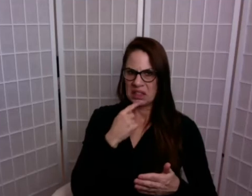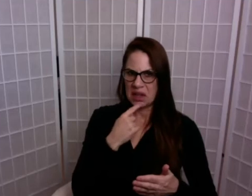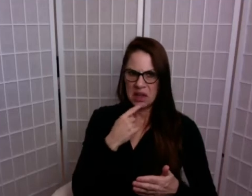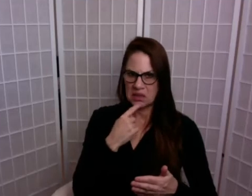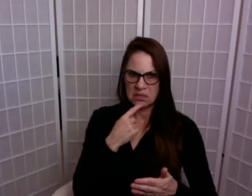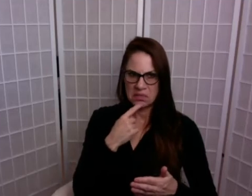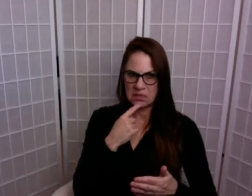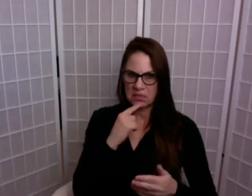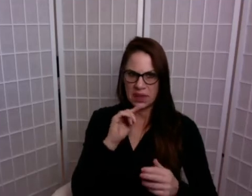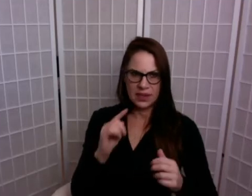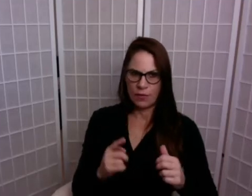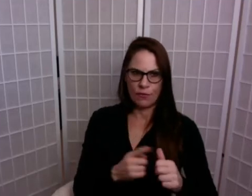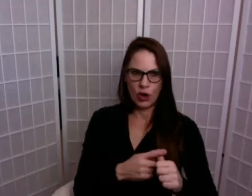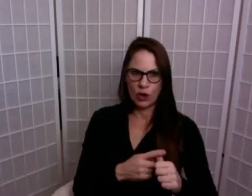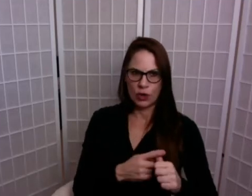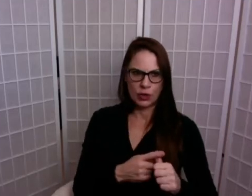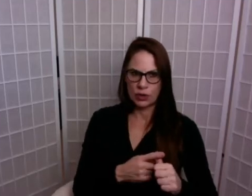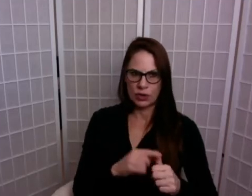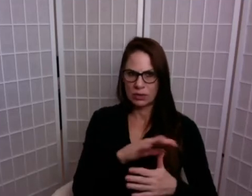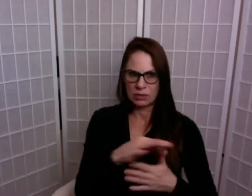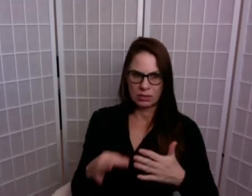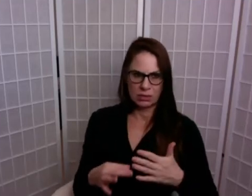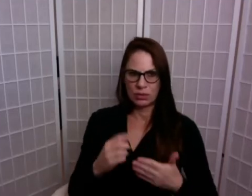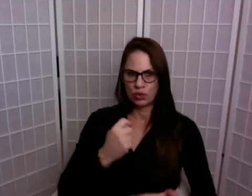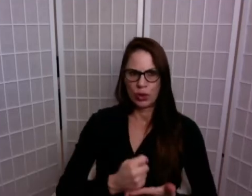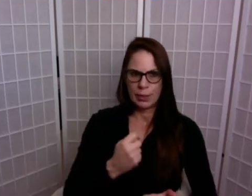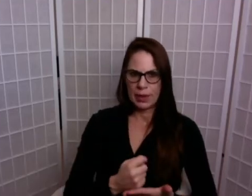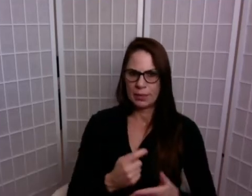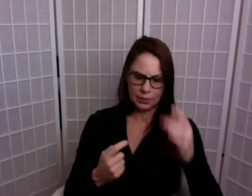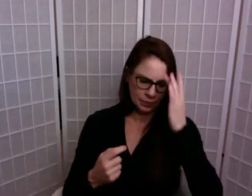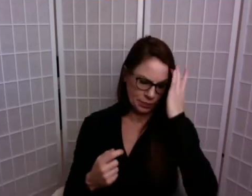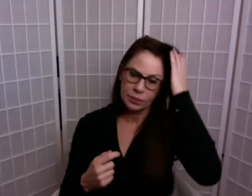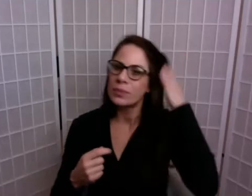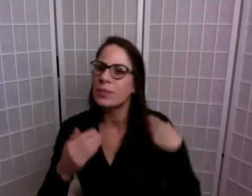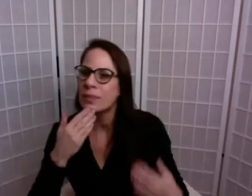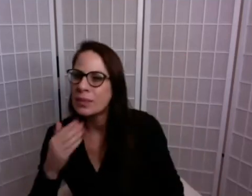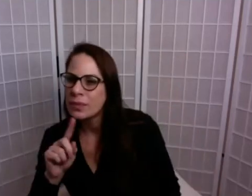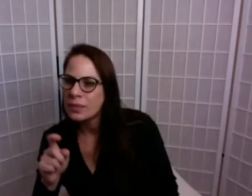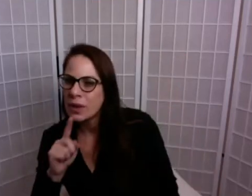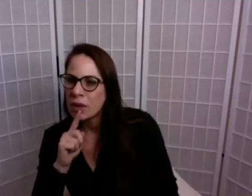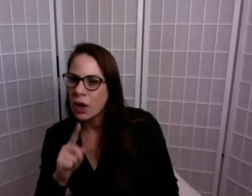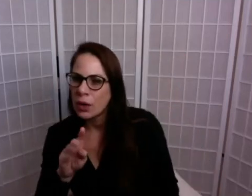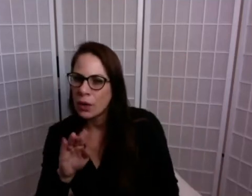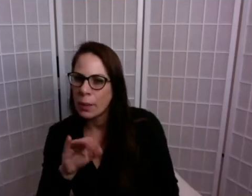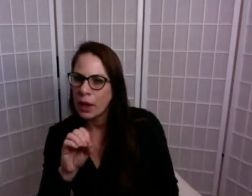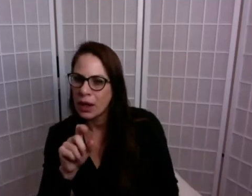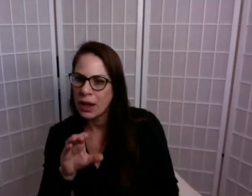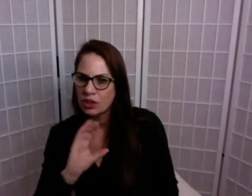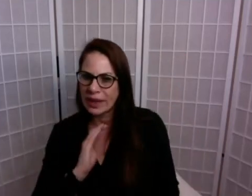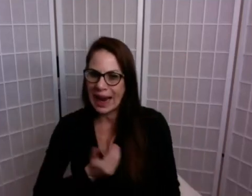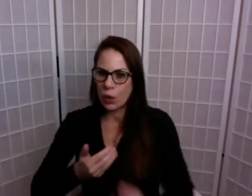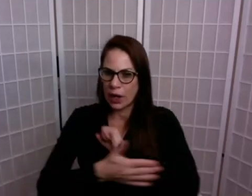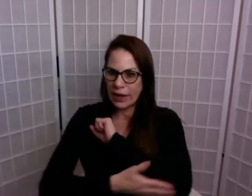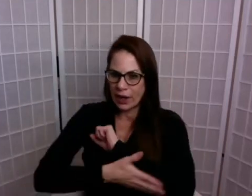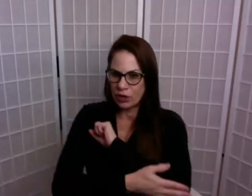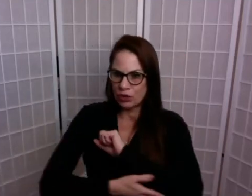a first line treatment for arthritis. This is a good question. Are there biologics that are contraindicated for